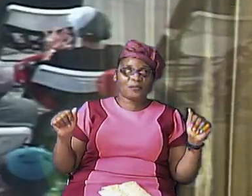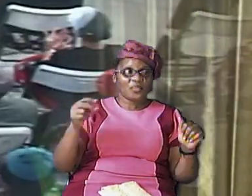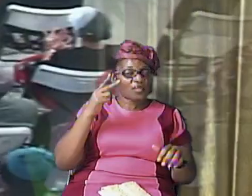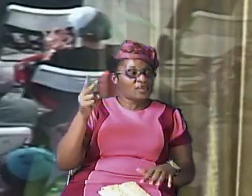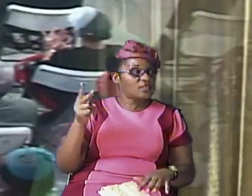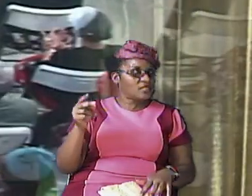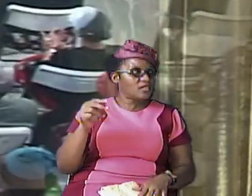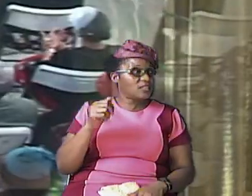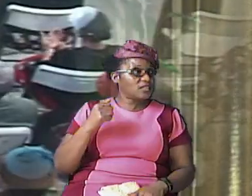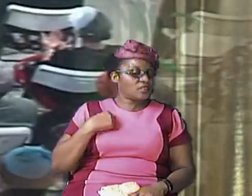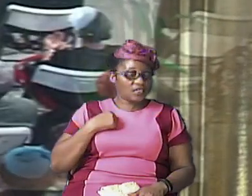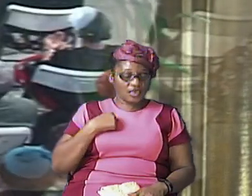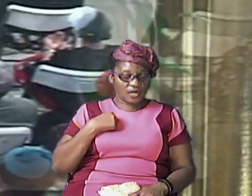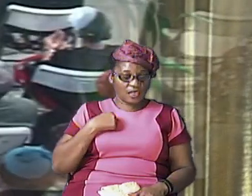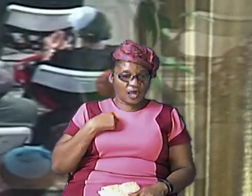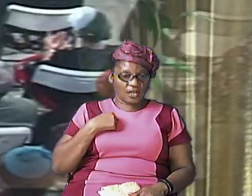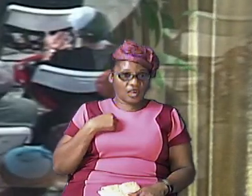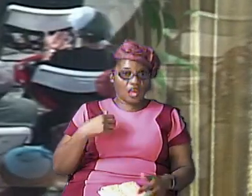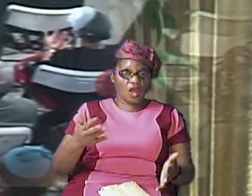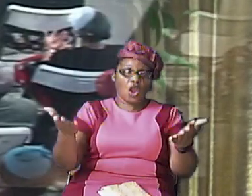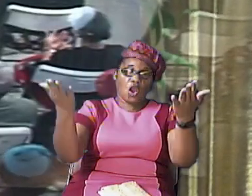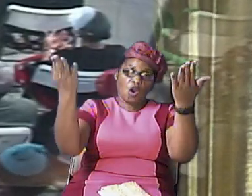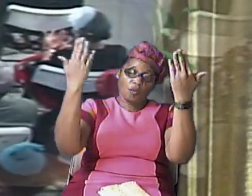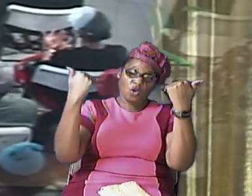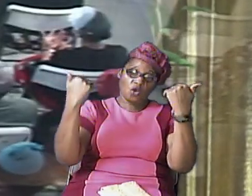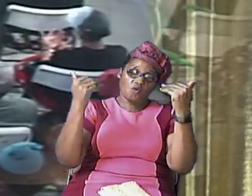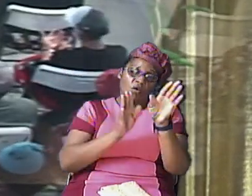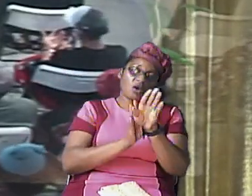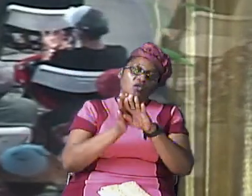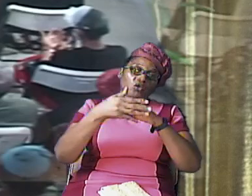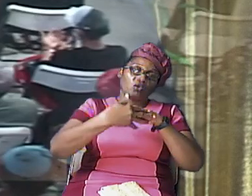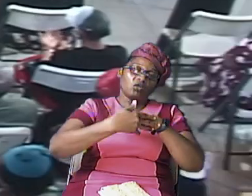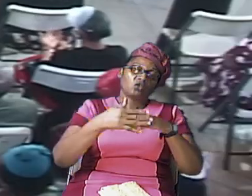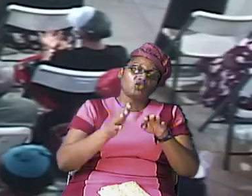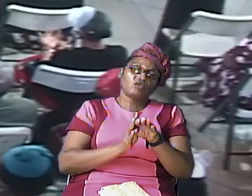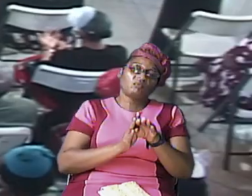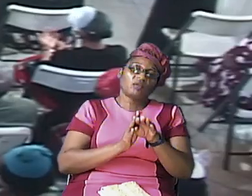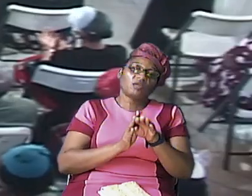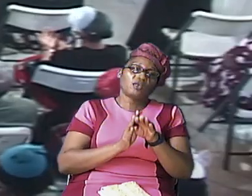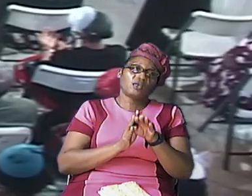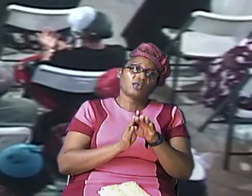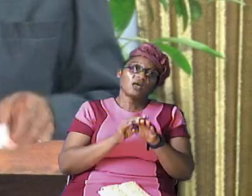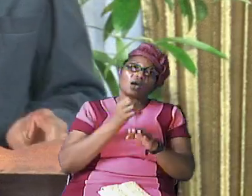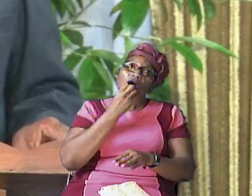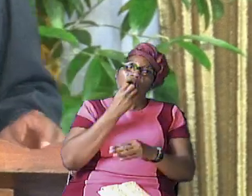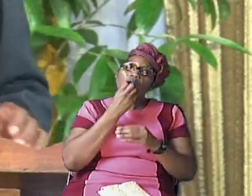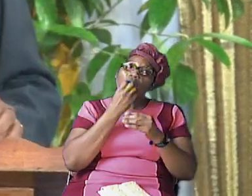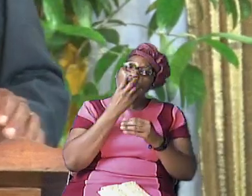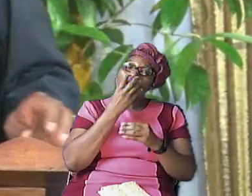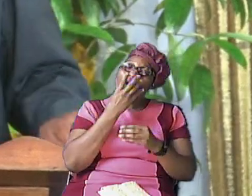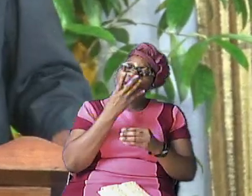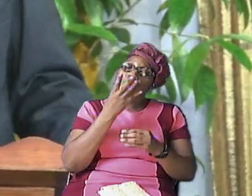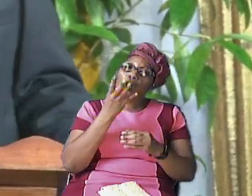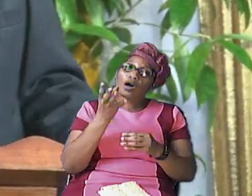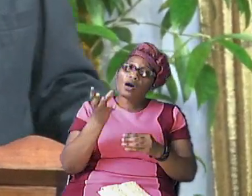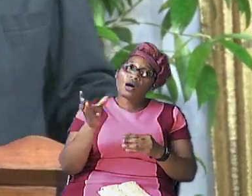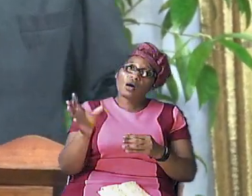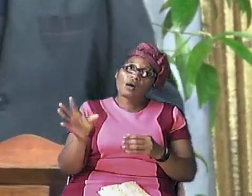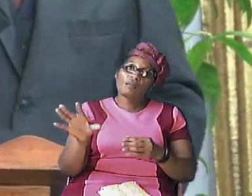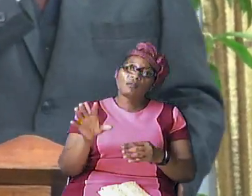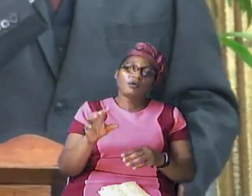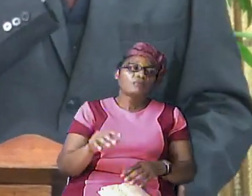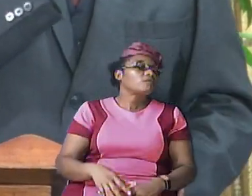Canada coming over into Jamaica to warm up. Praise God in so many different ways and from so many different